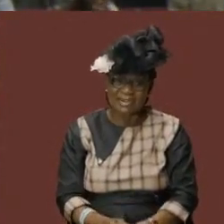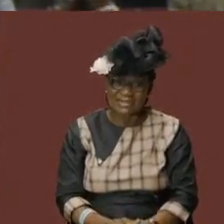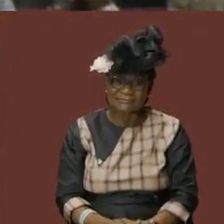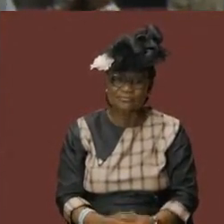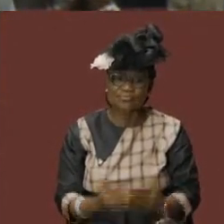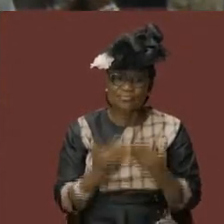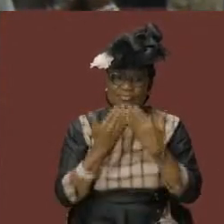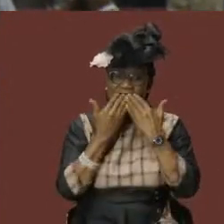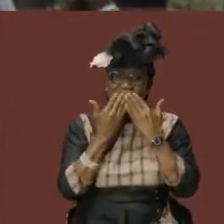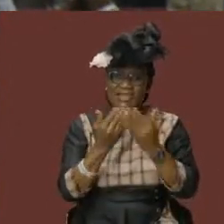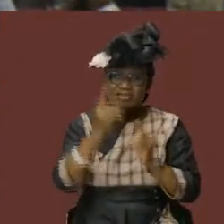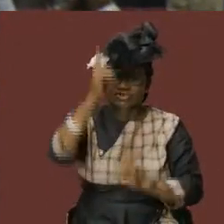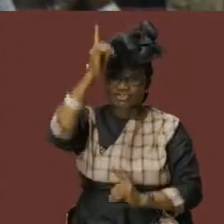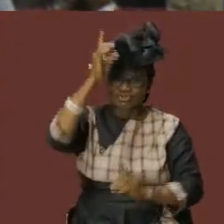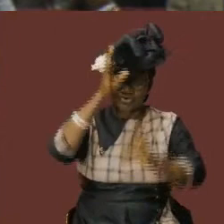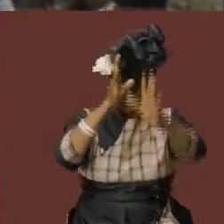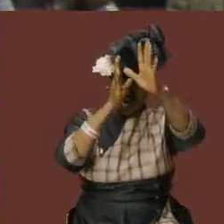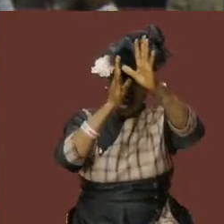Thank you,